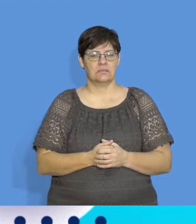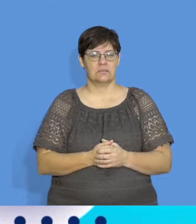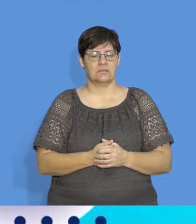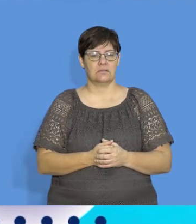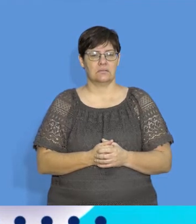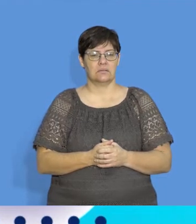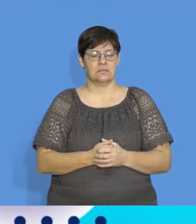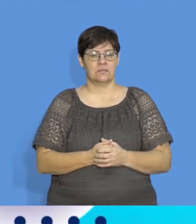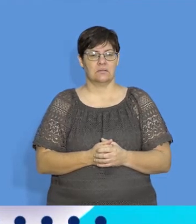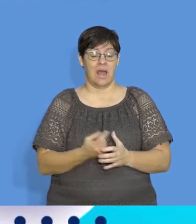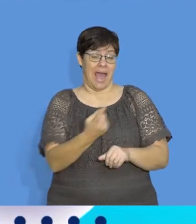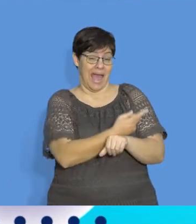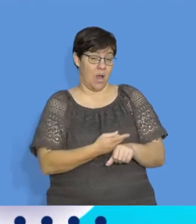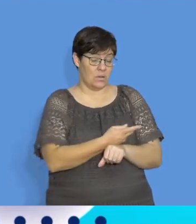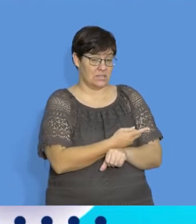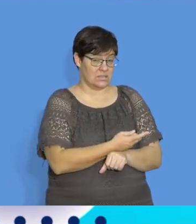The more hours